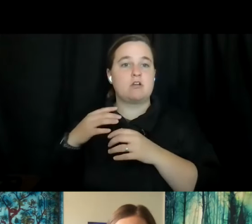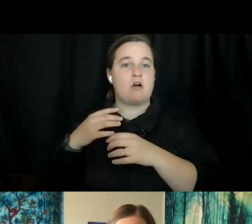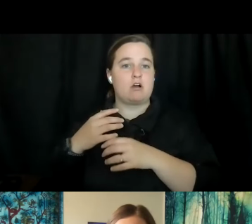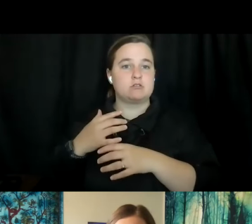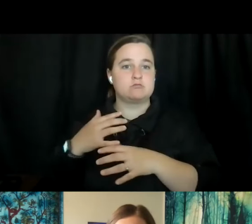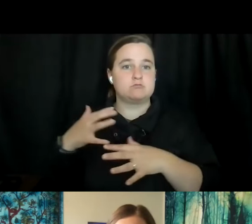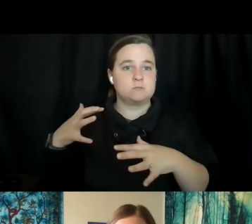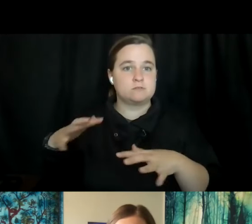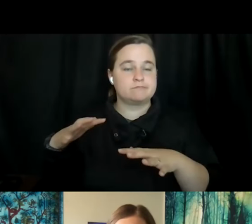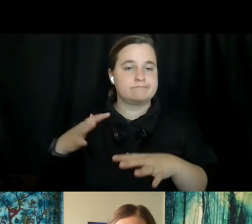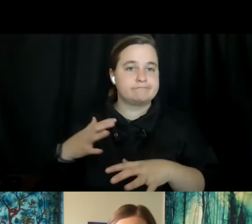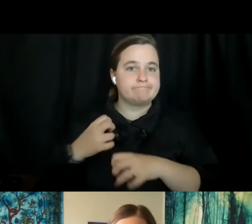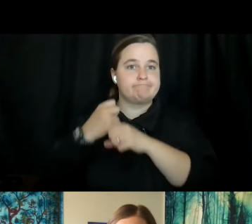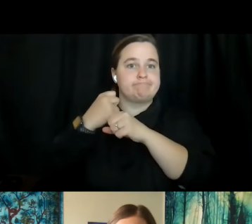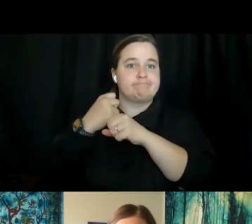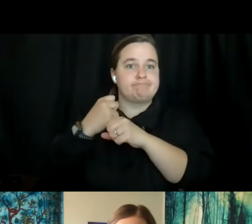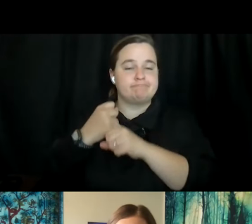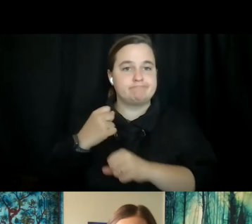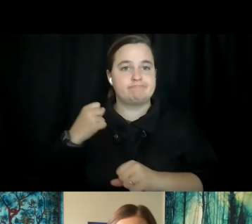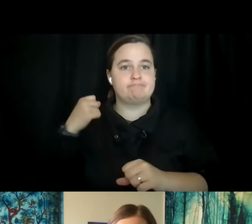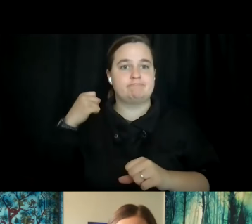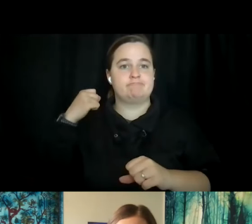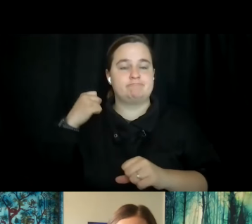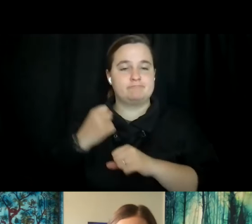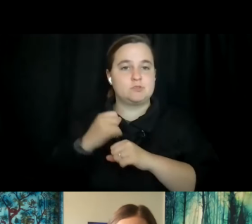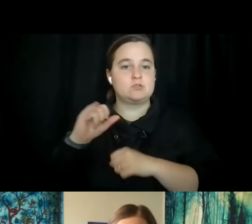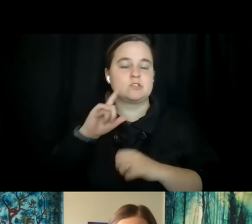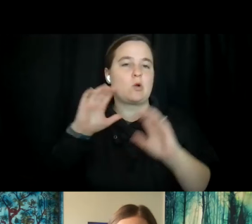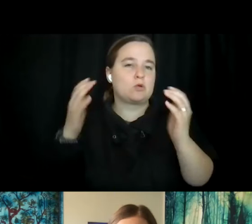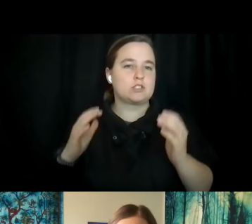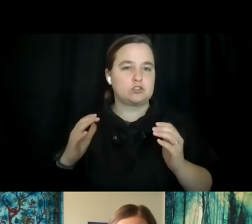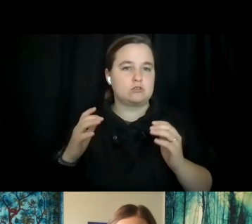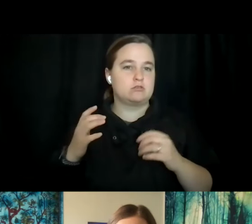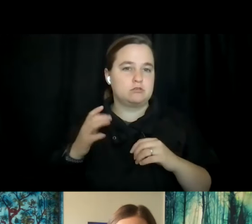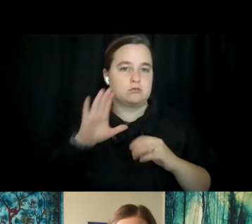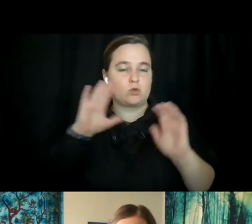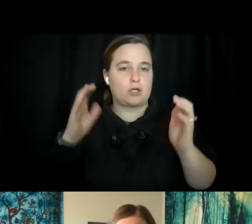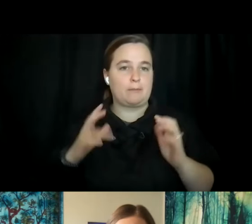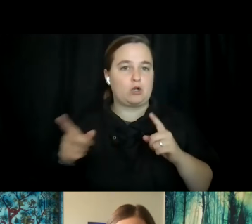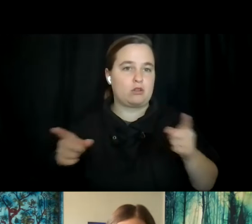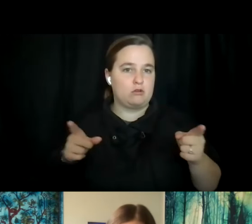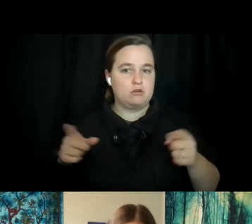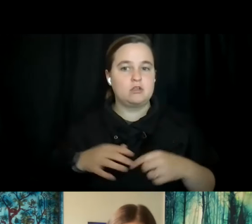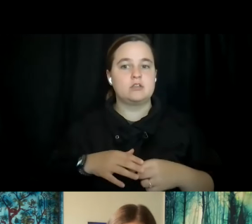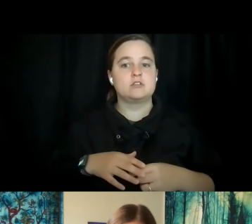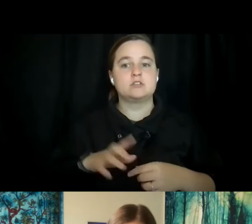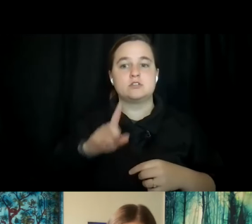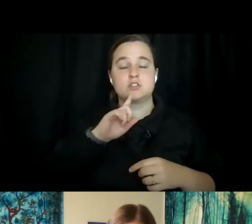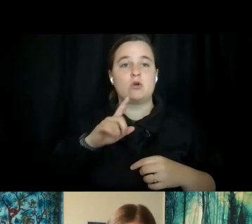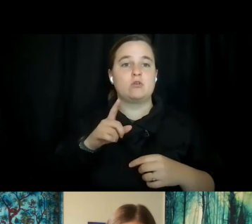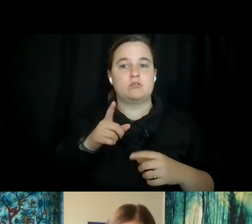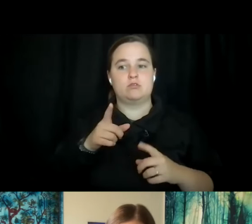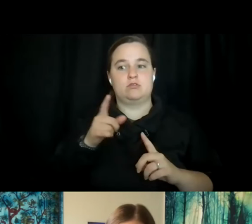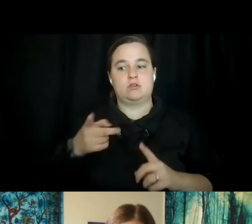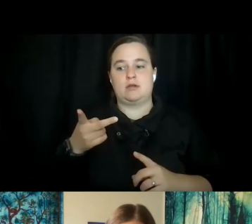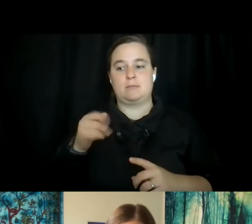a nice way of comparing, contrasting them. So, I mean, in a way, you're intentionally refocusing your